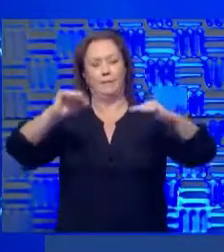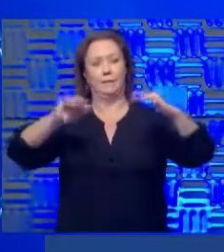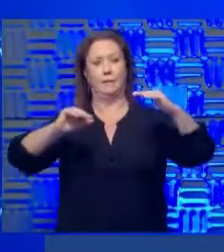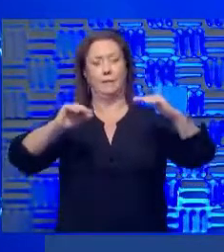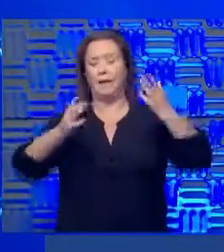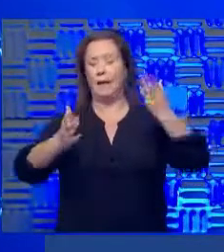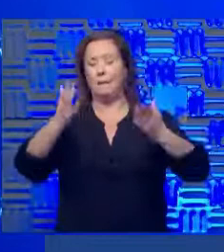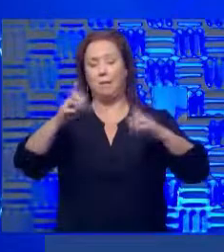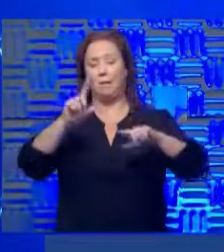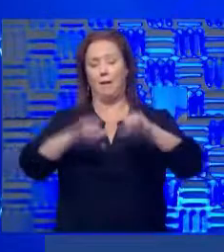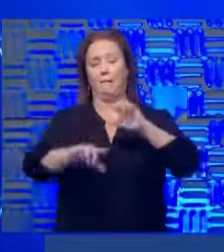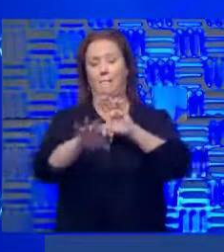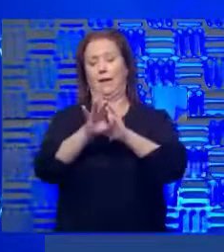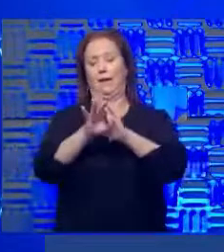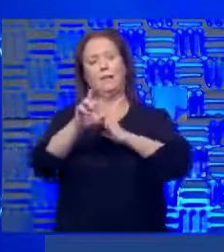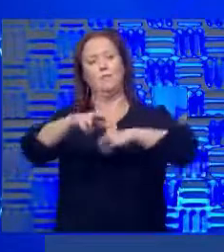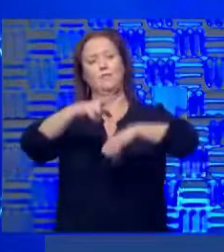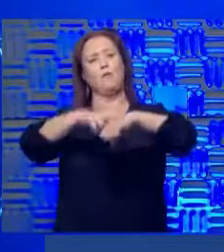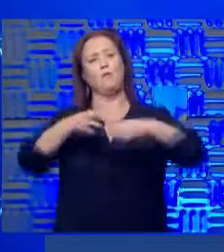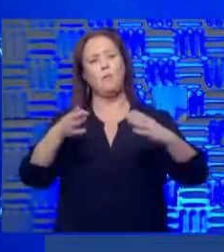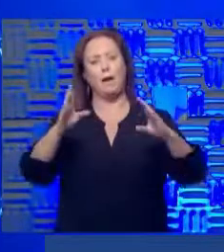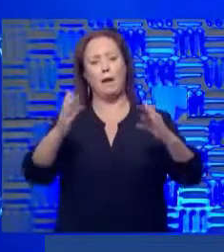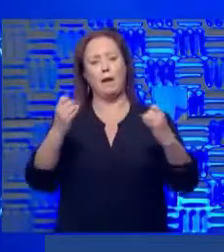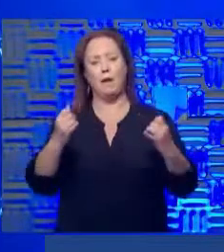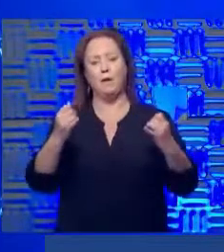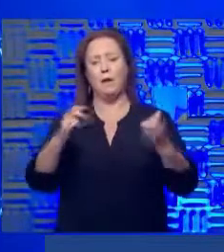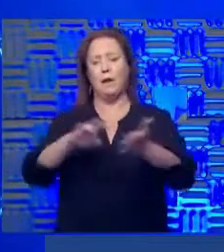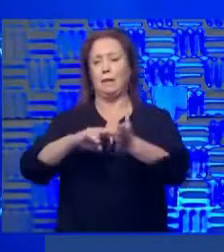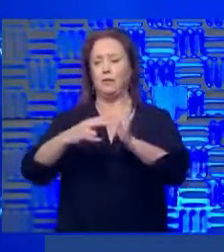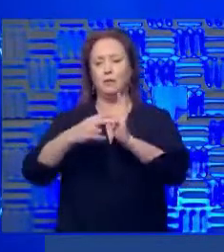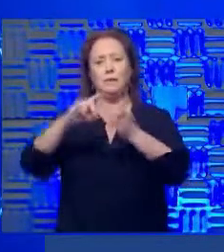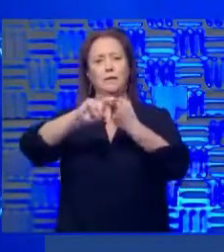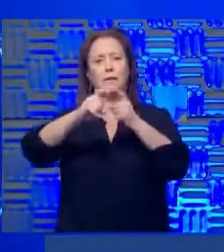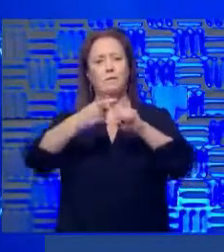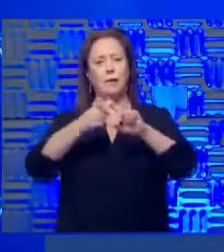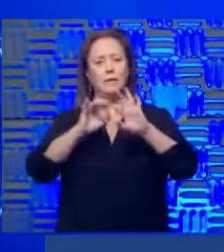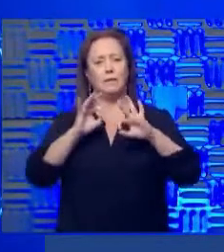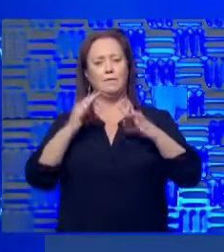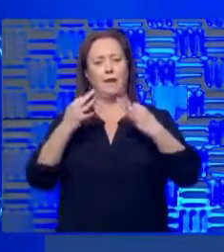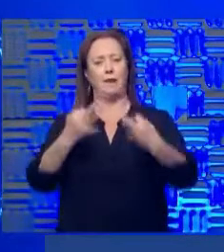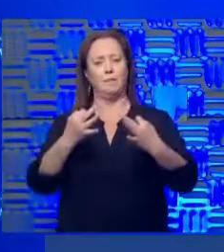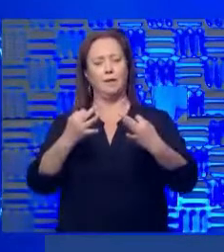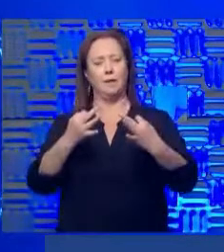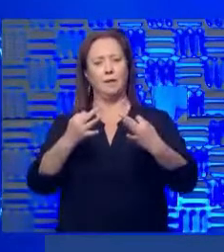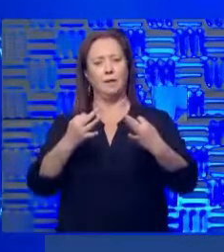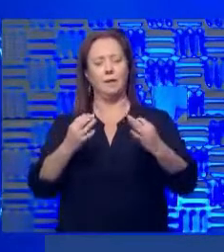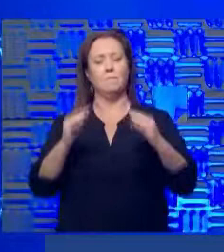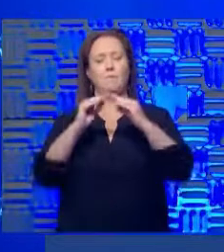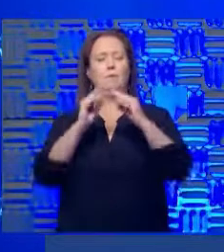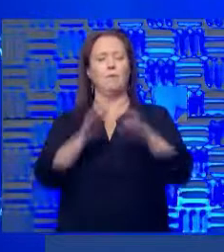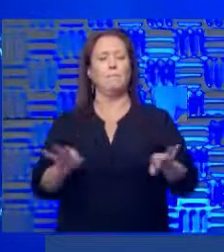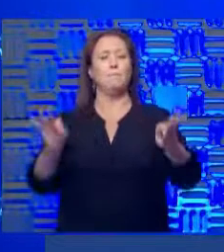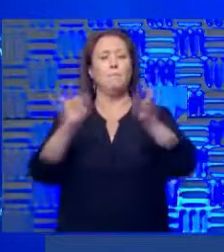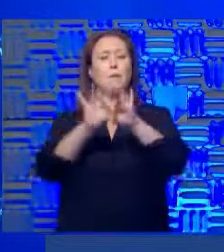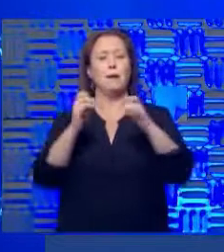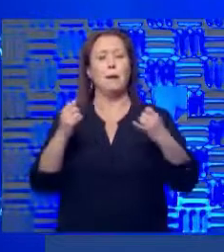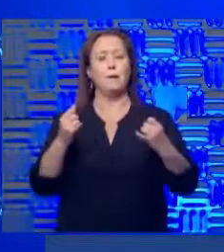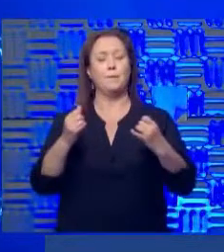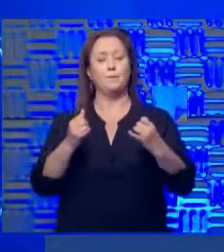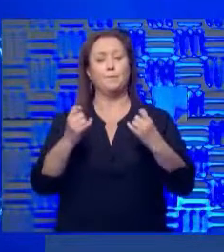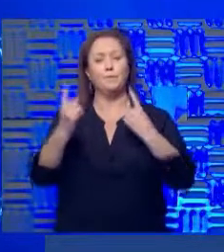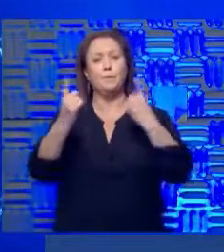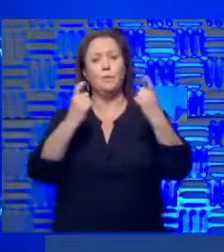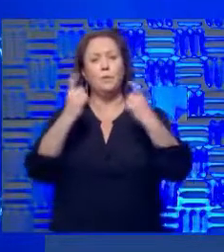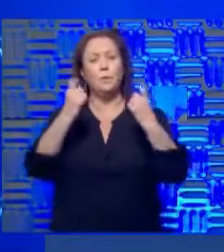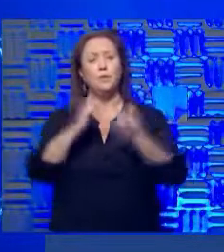from your traditional sources right now. And I think that just means friends and family take on that much more importance. So, questions